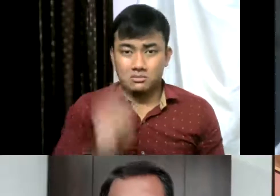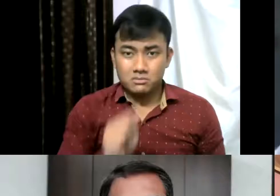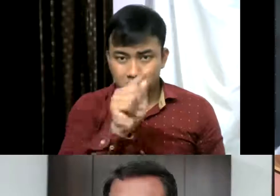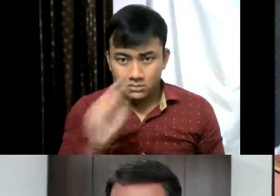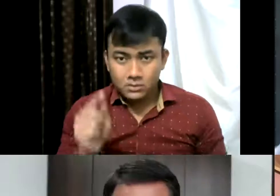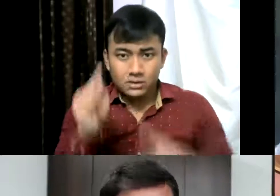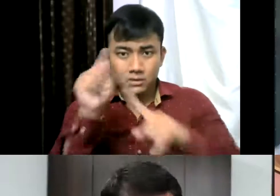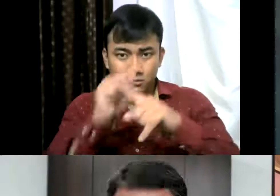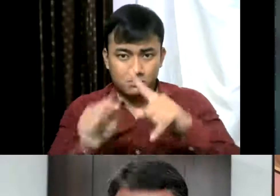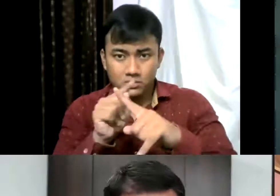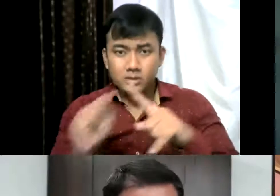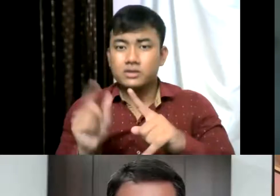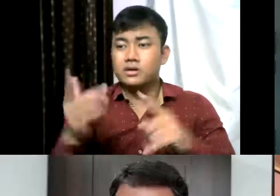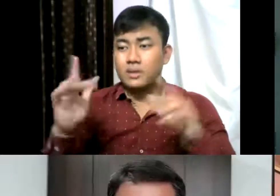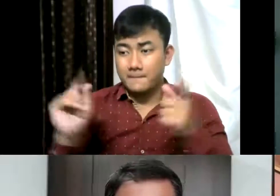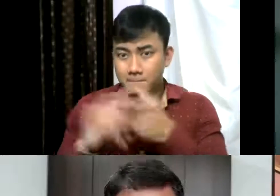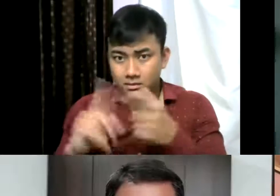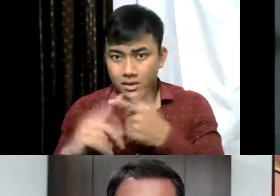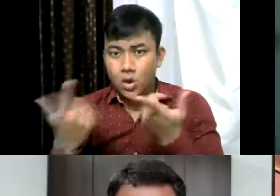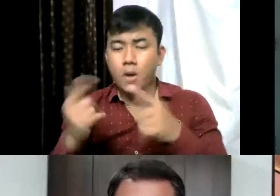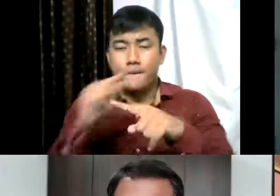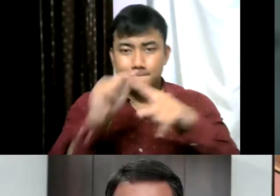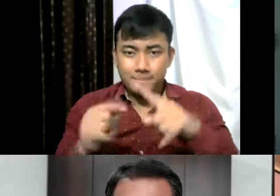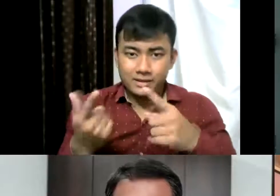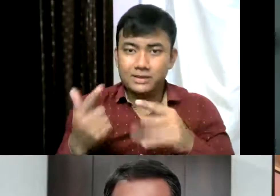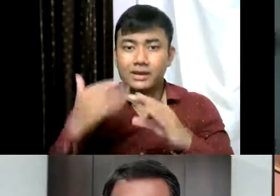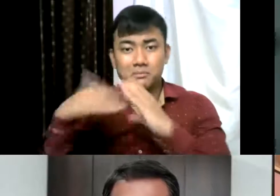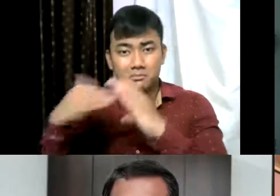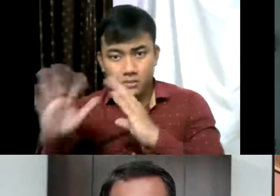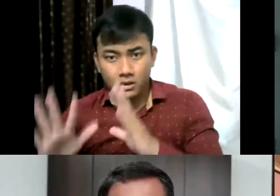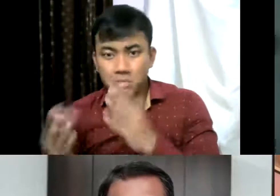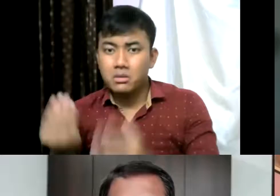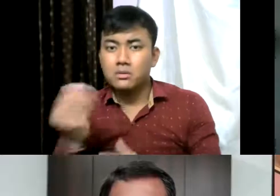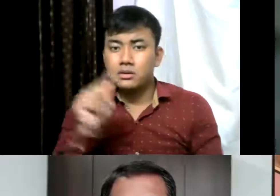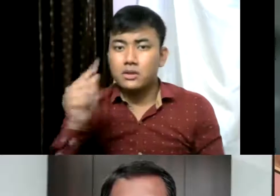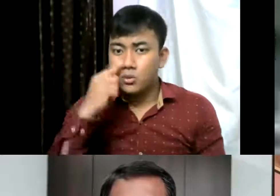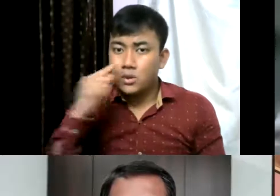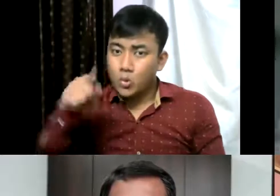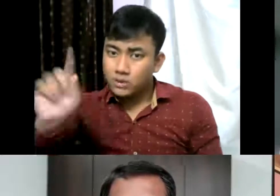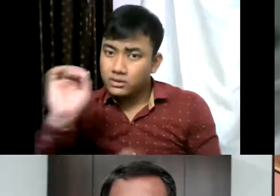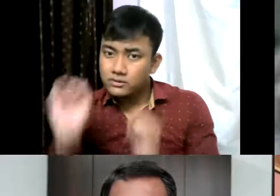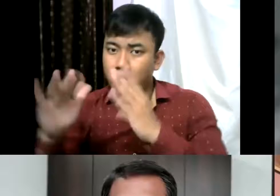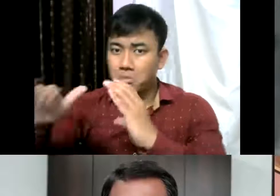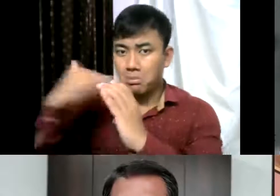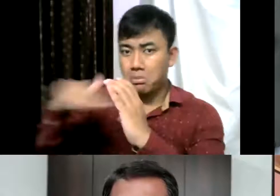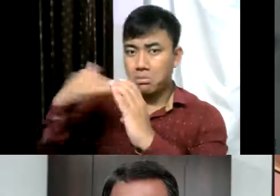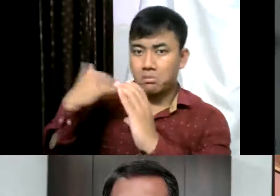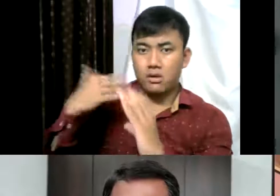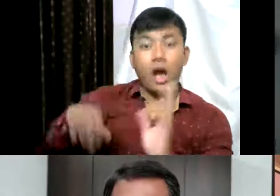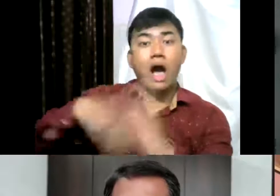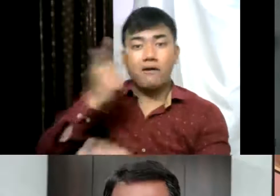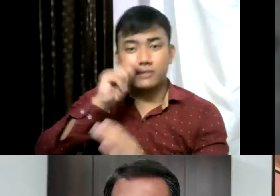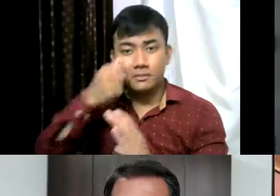an increase in the percentage of messages being sent, that women are initiating more messages, And these are studies and like surveys done by